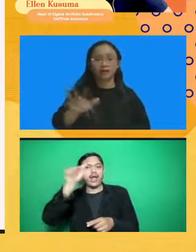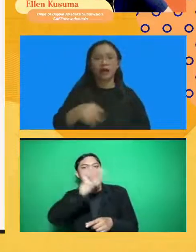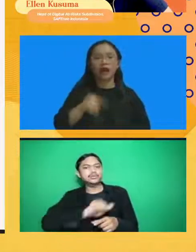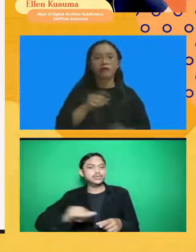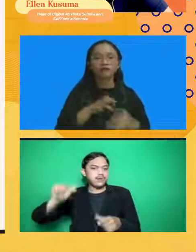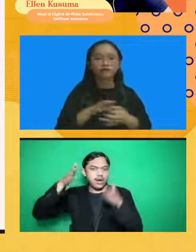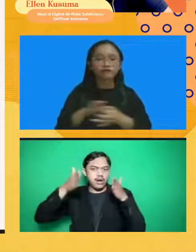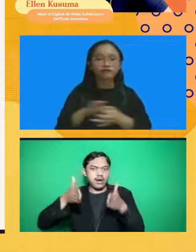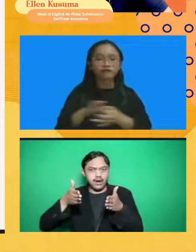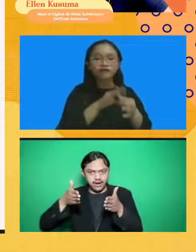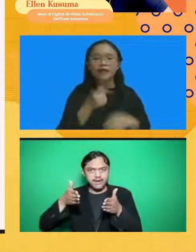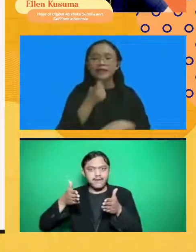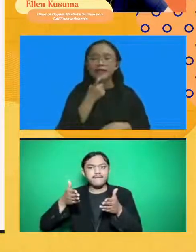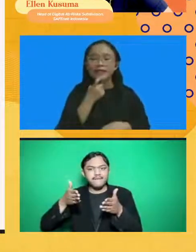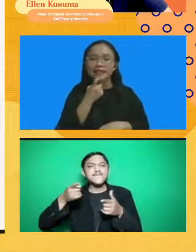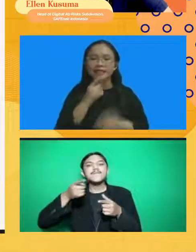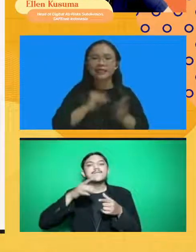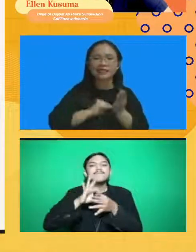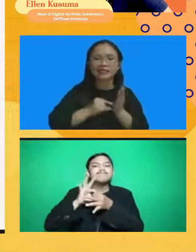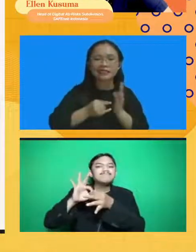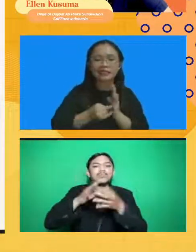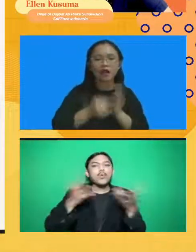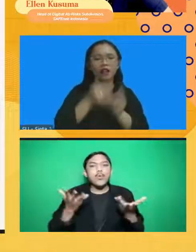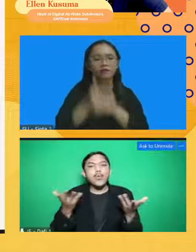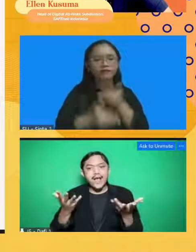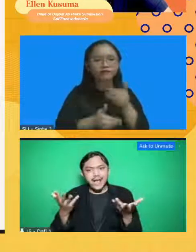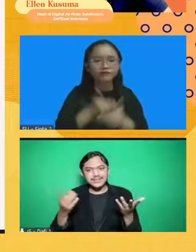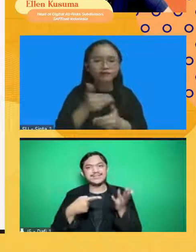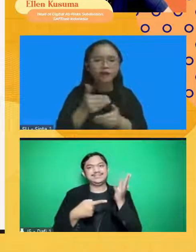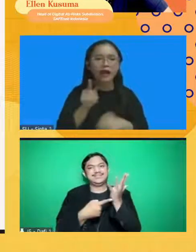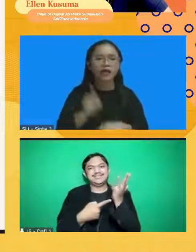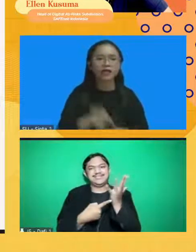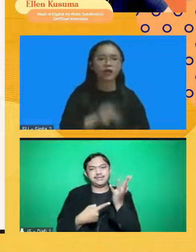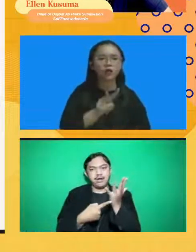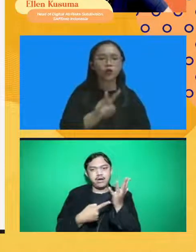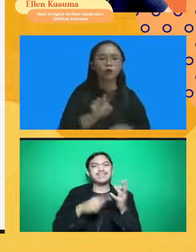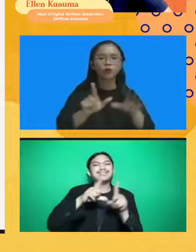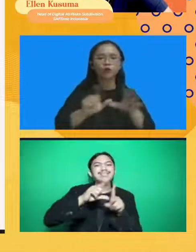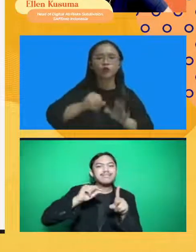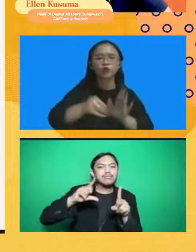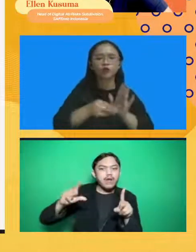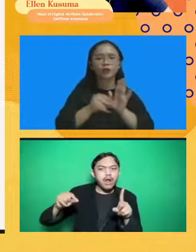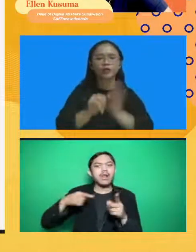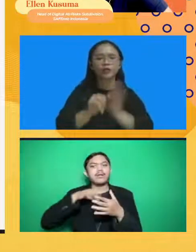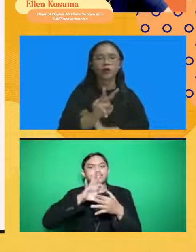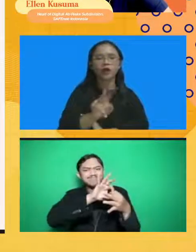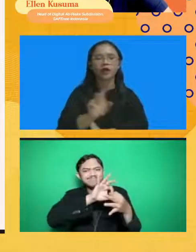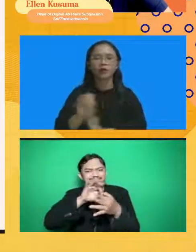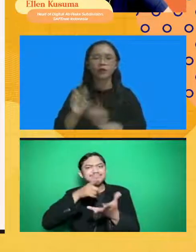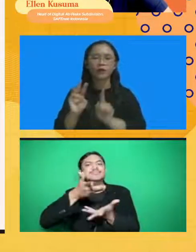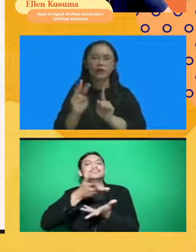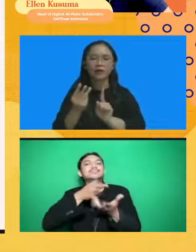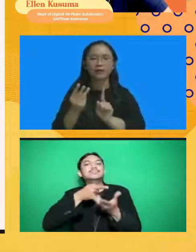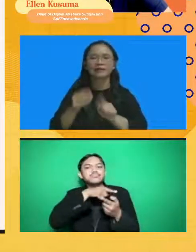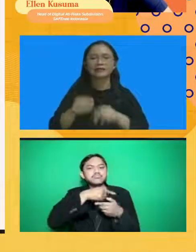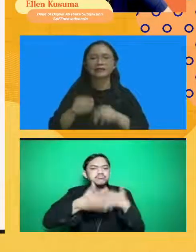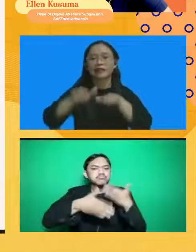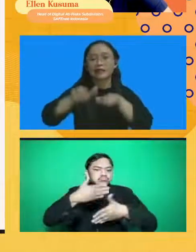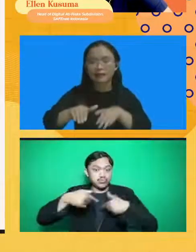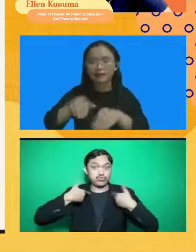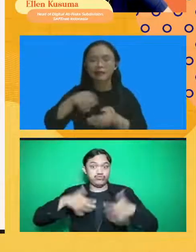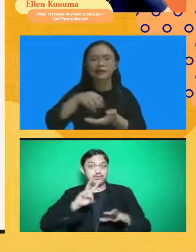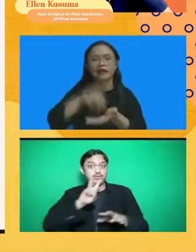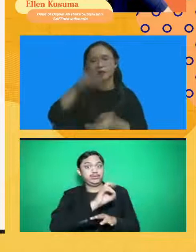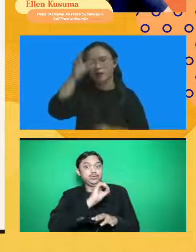rights defenders in Southeast Asia, established on 27 June 2013 in Bali, Indonesia. We advocate digital rights as